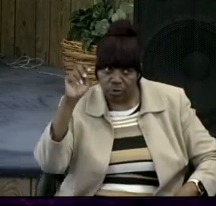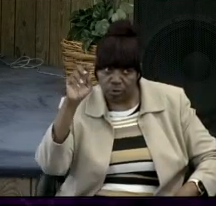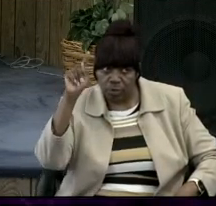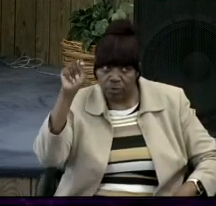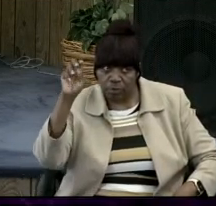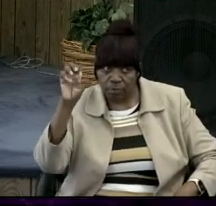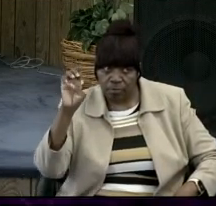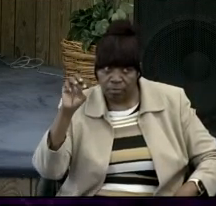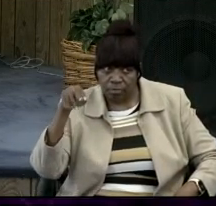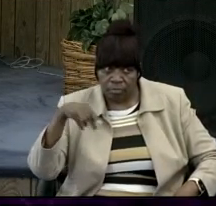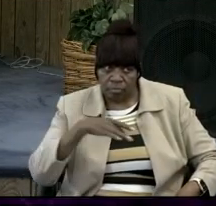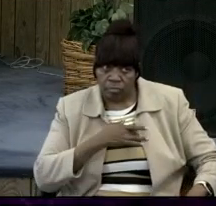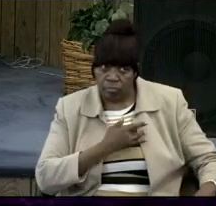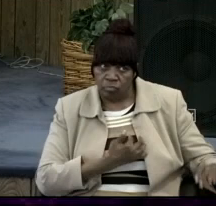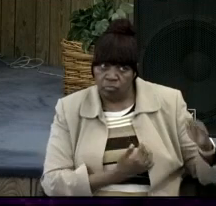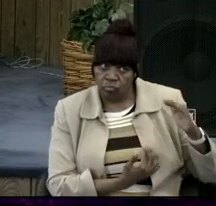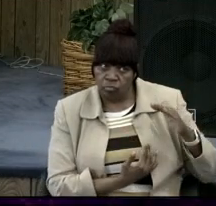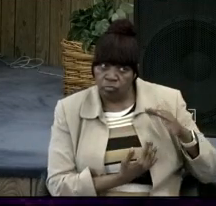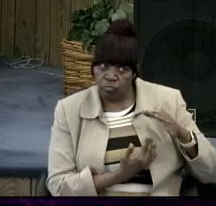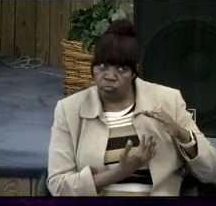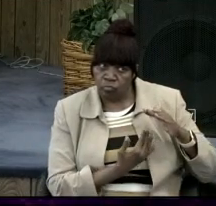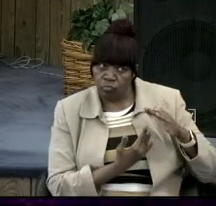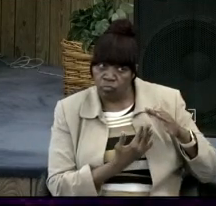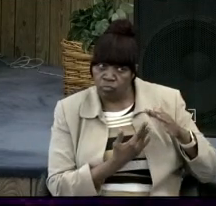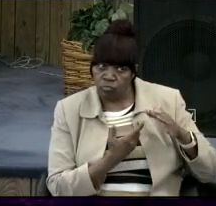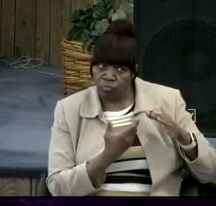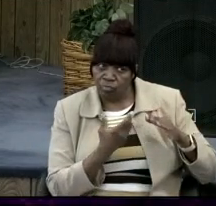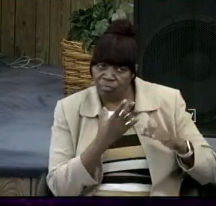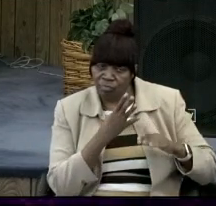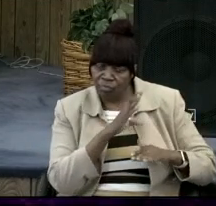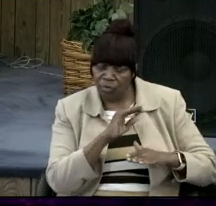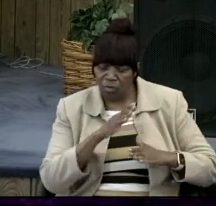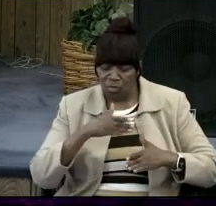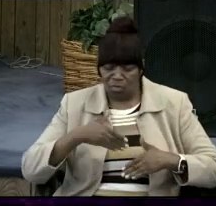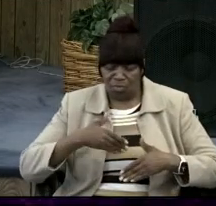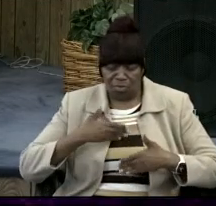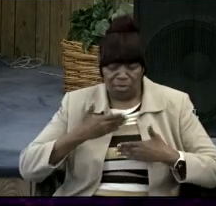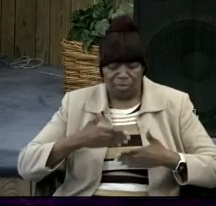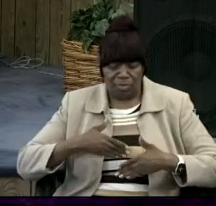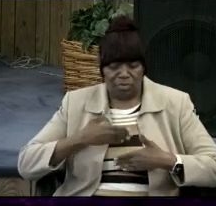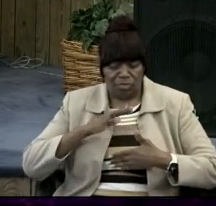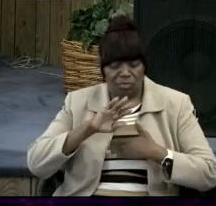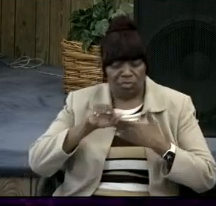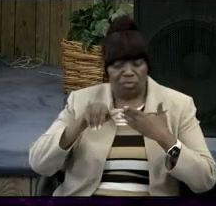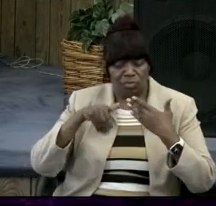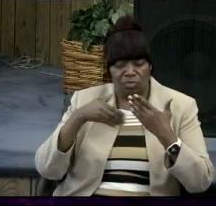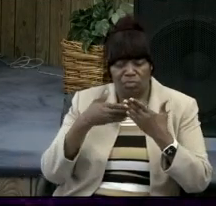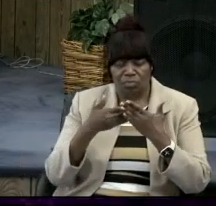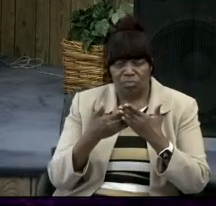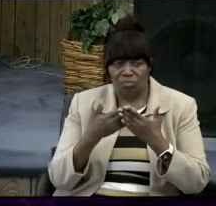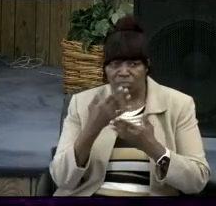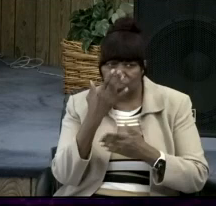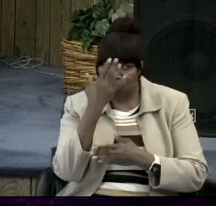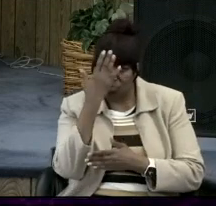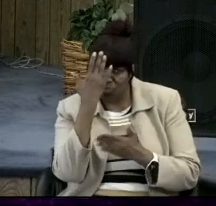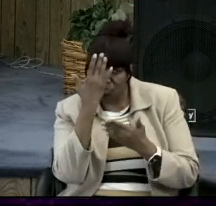Fear burns in our heart. Then disgust has a cold. Happiness has a cold. Sadness has us dark. Surprise, look at